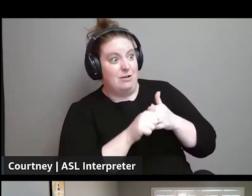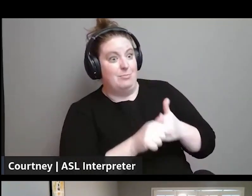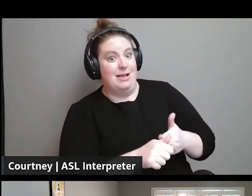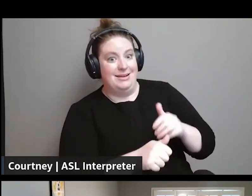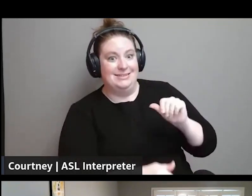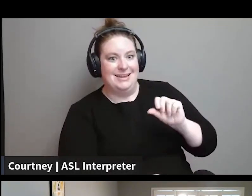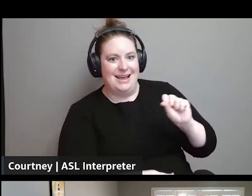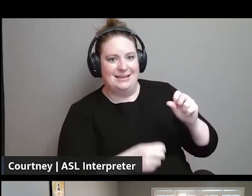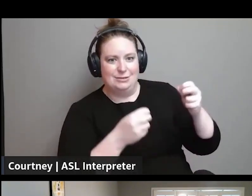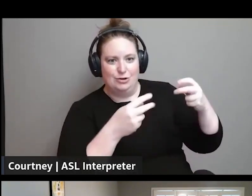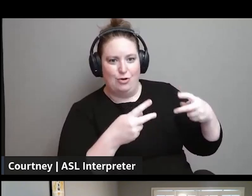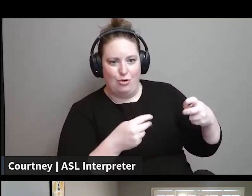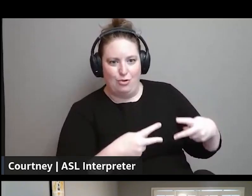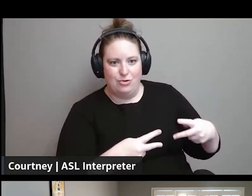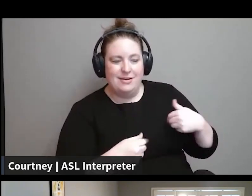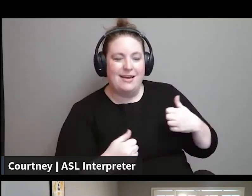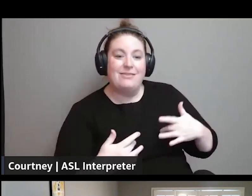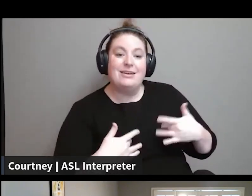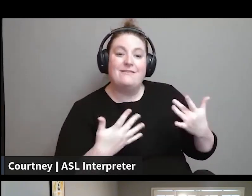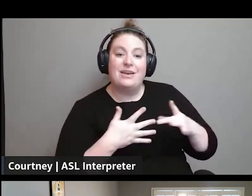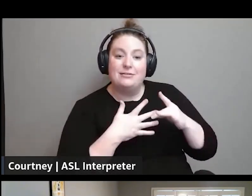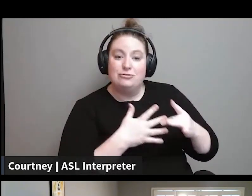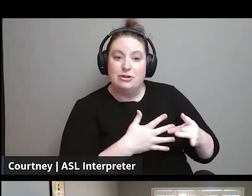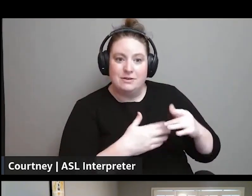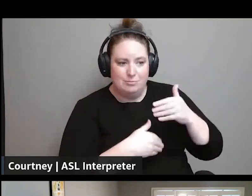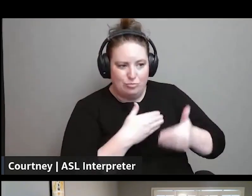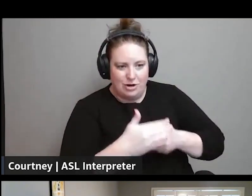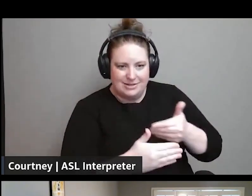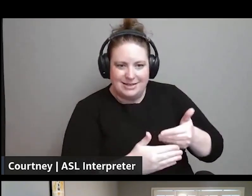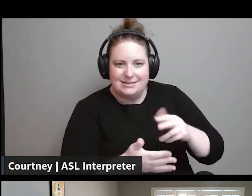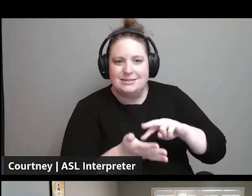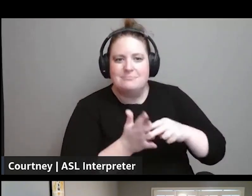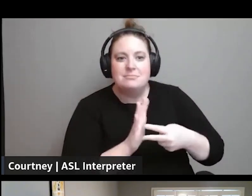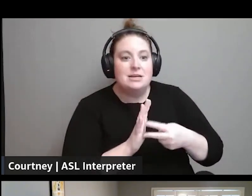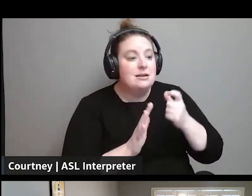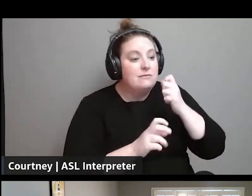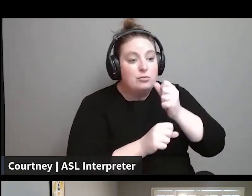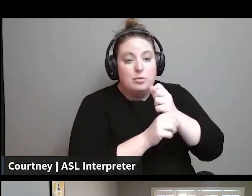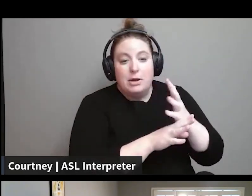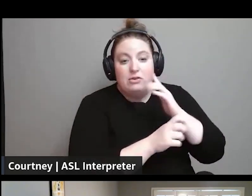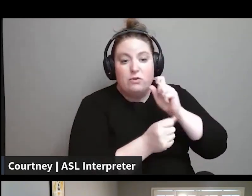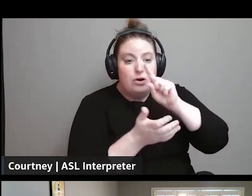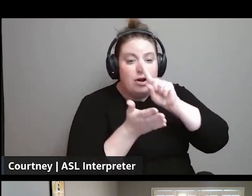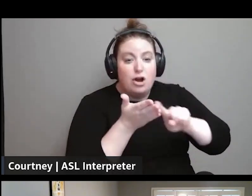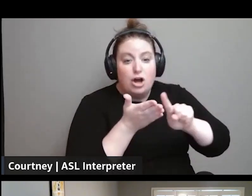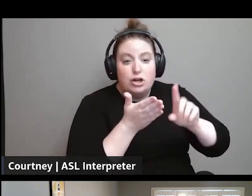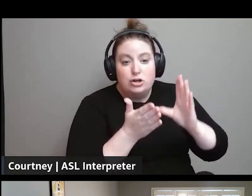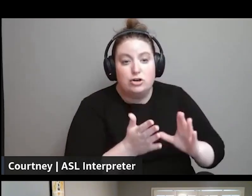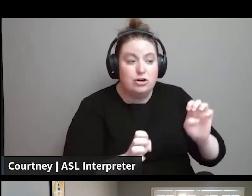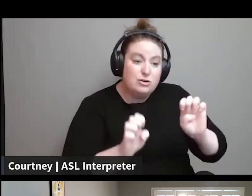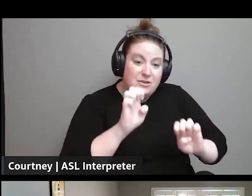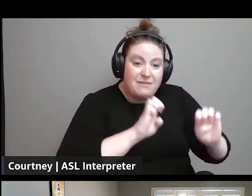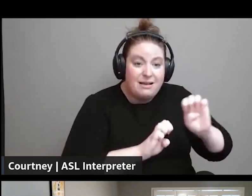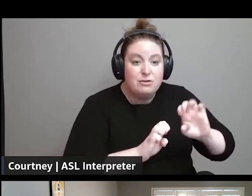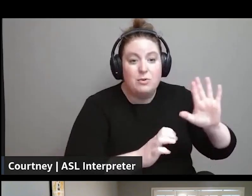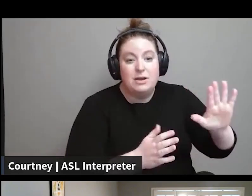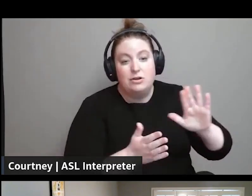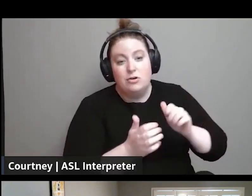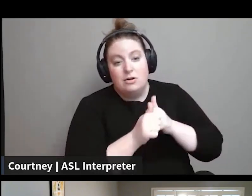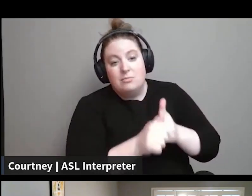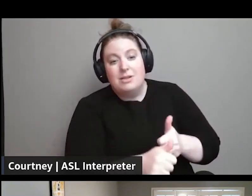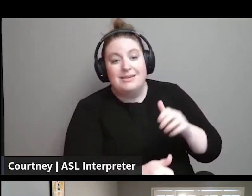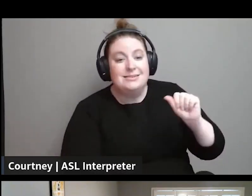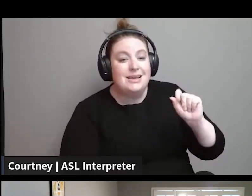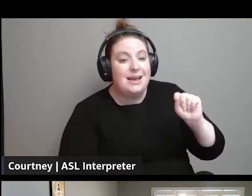then Right. having it be like an event driven process. So that way, like when you're preparing for an auditor to evaluate your compliance attestations and